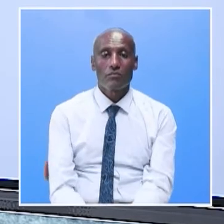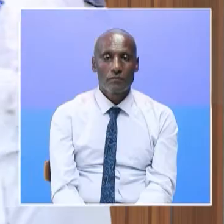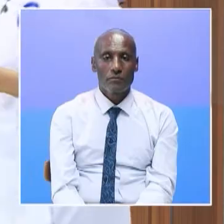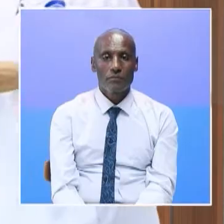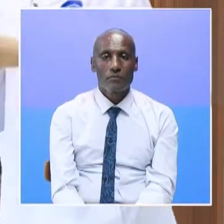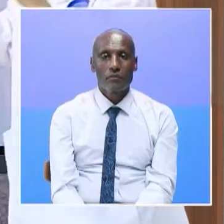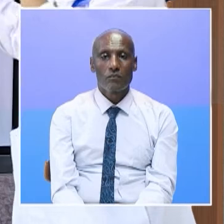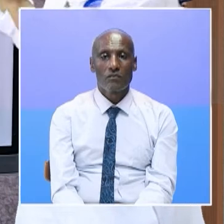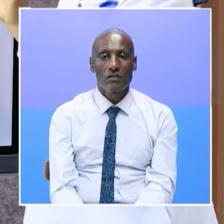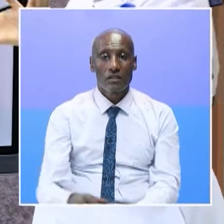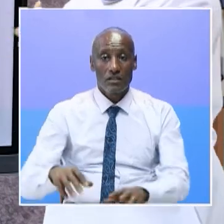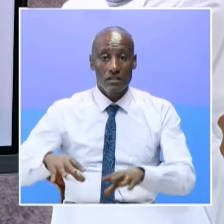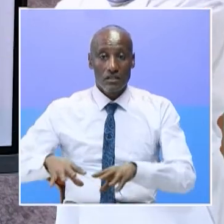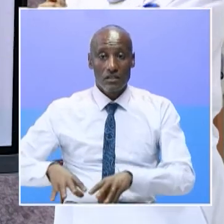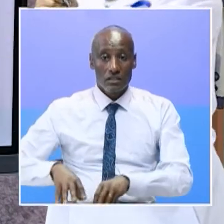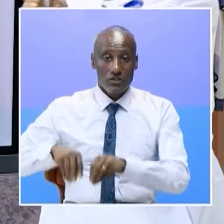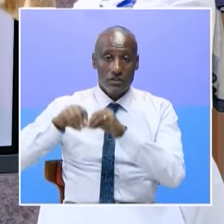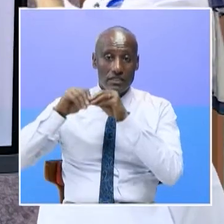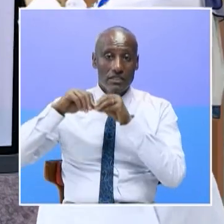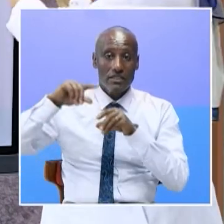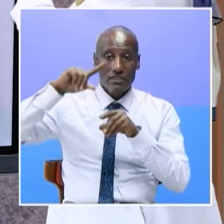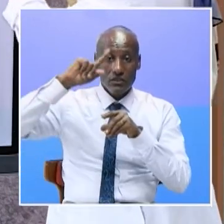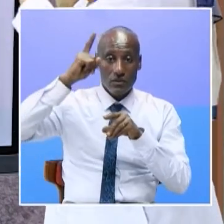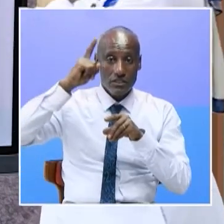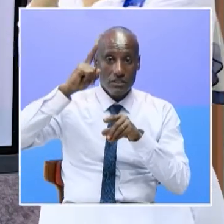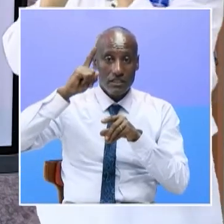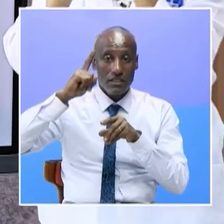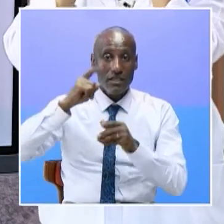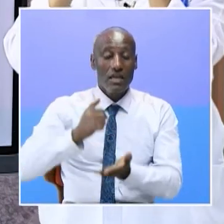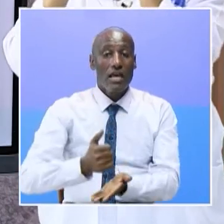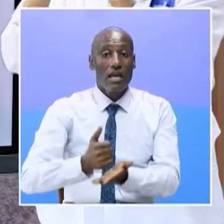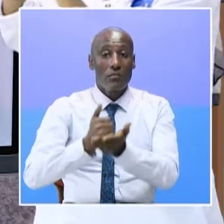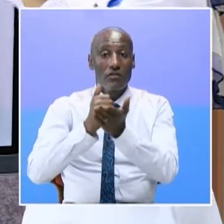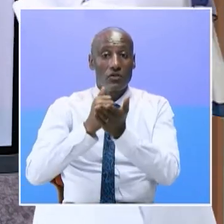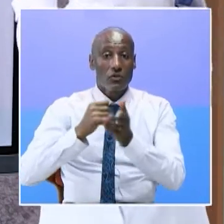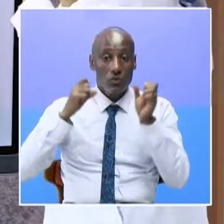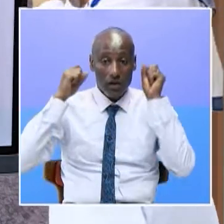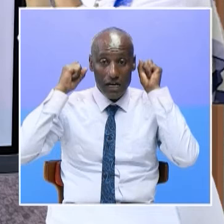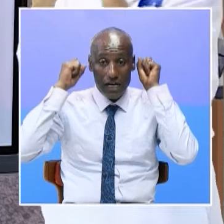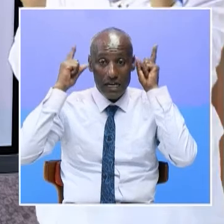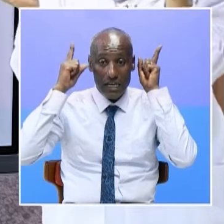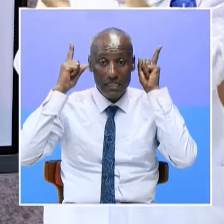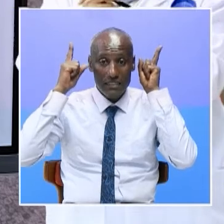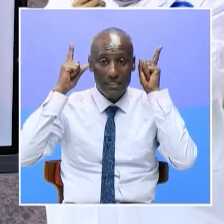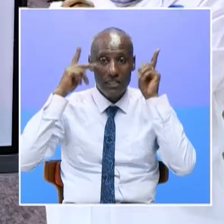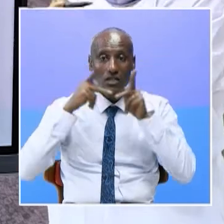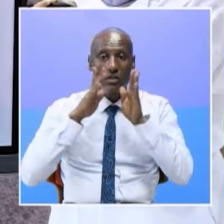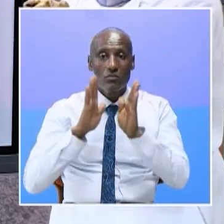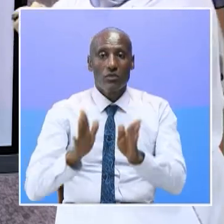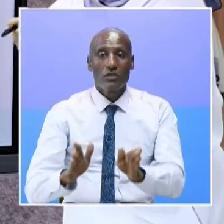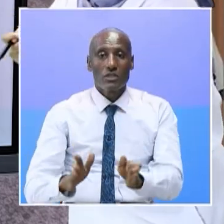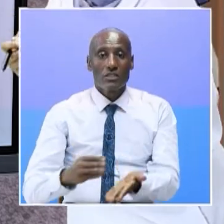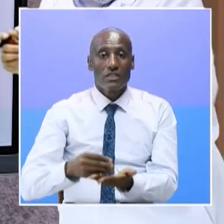Around. Students, these questions are help for you to understand specifically preposition,